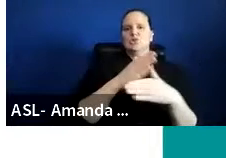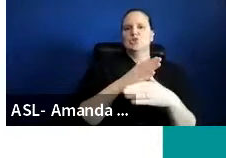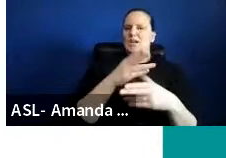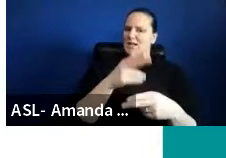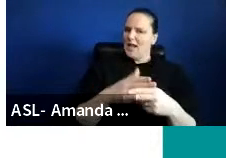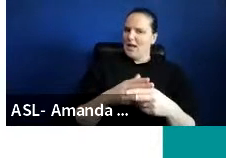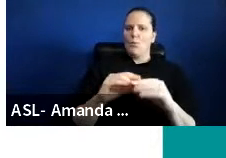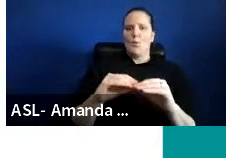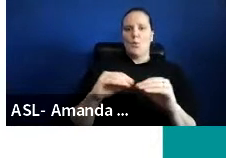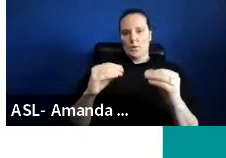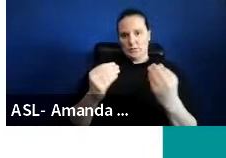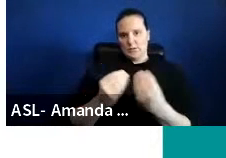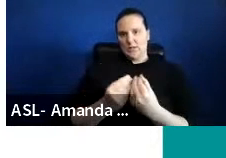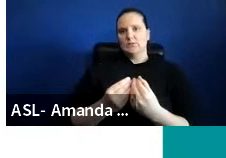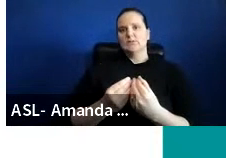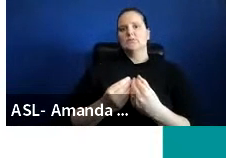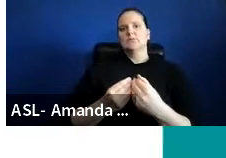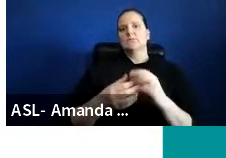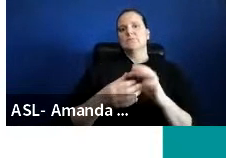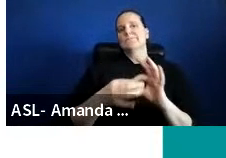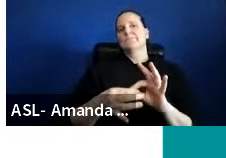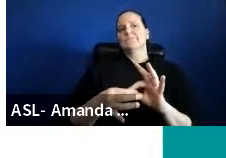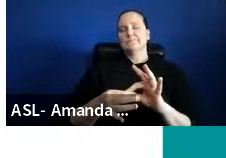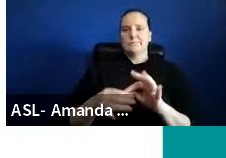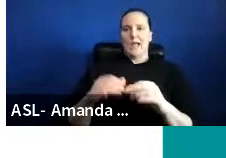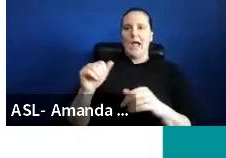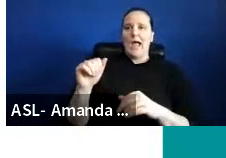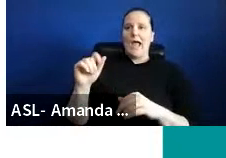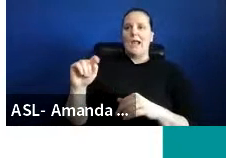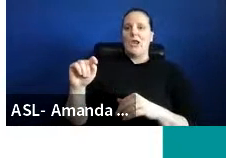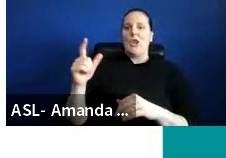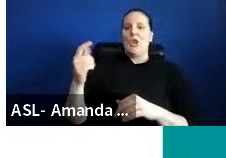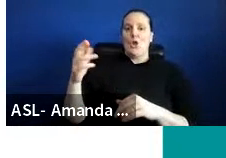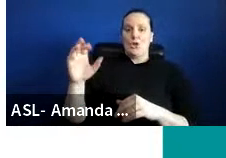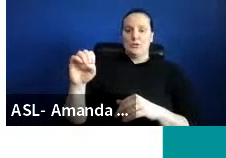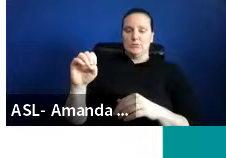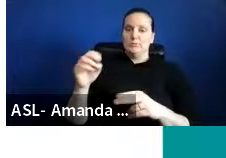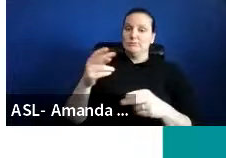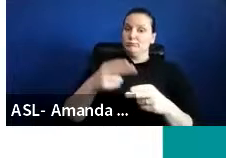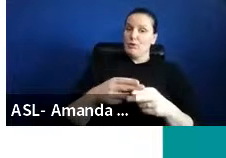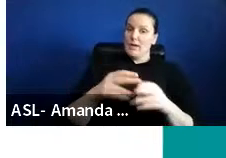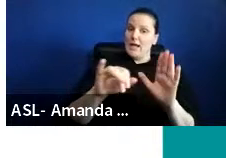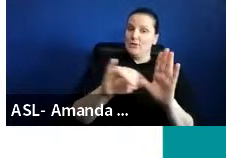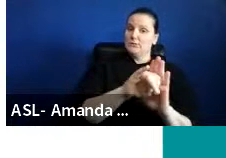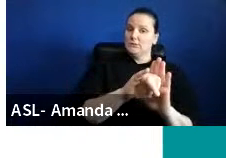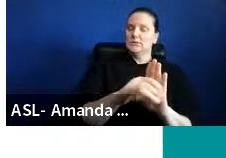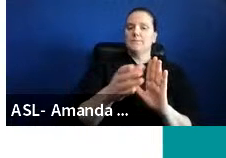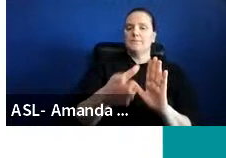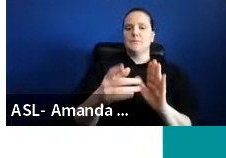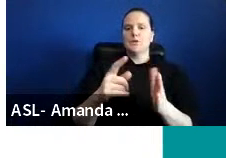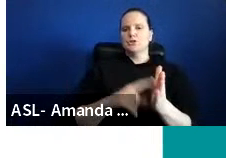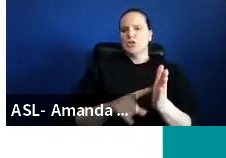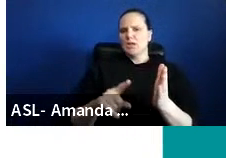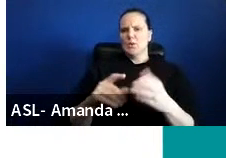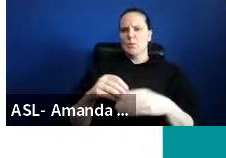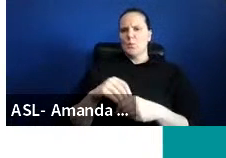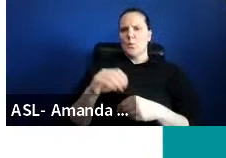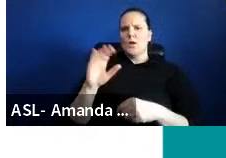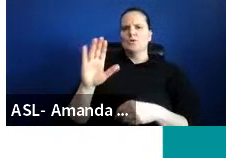name, organizational affiliation or at-large status, pronouns. And then the check-in question today is, what's